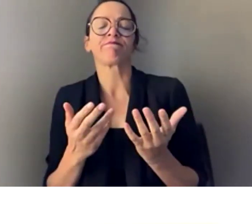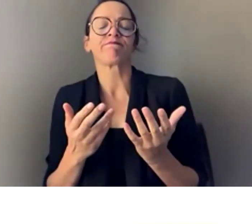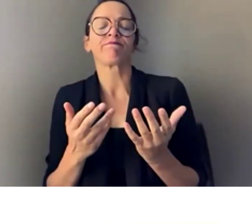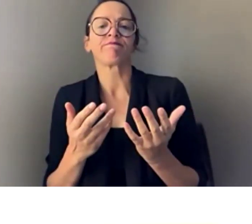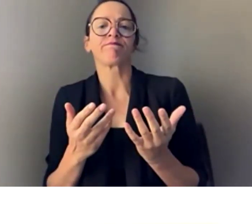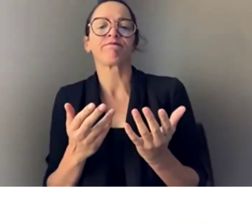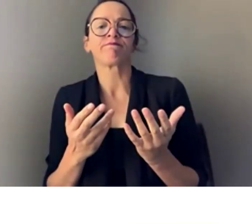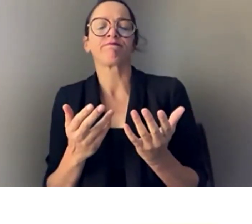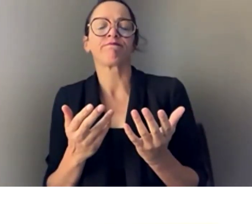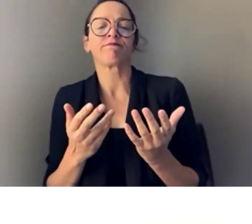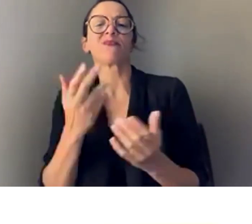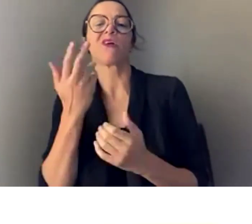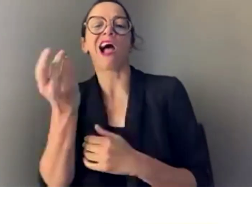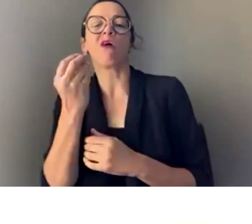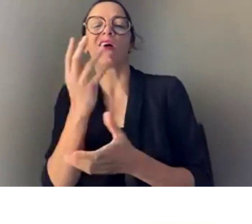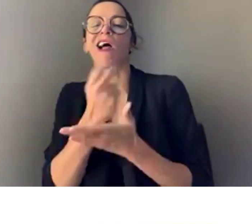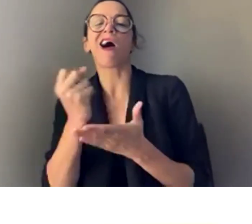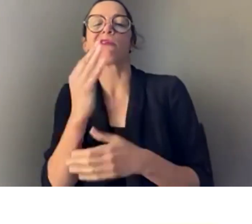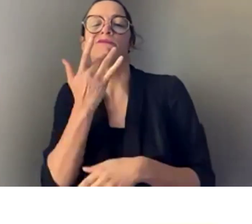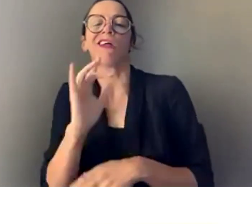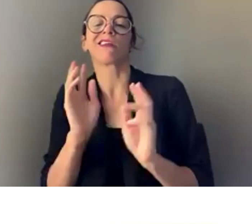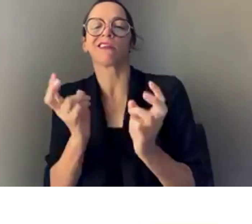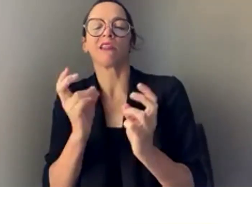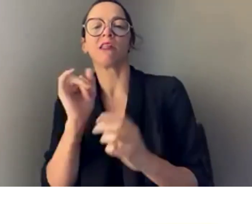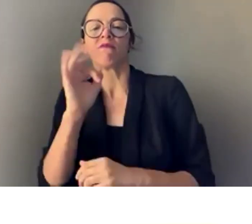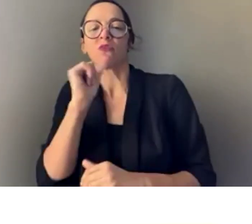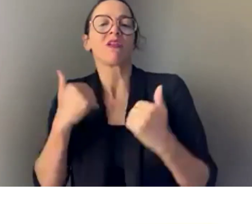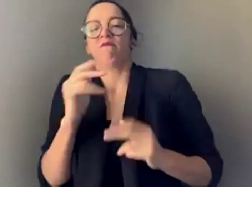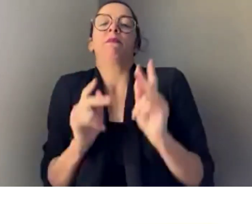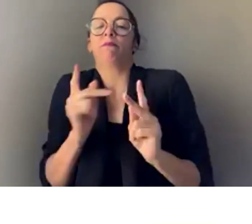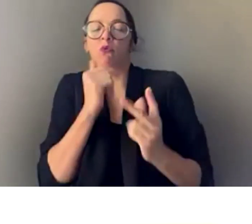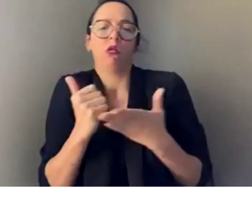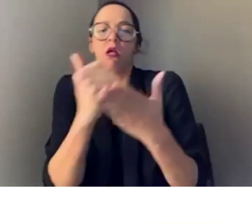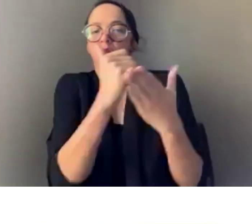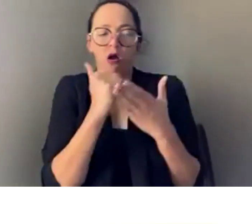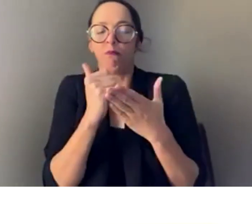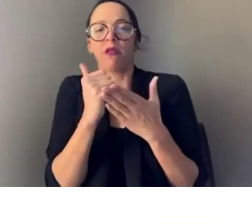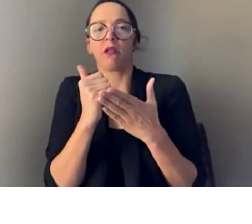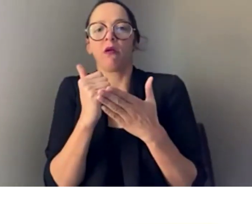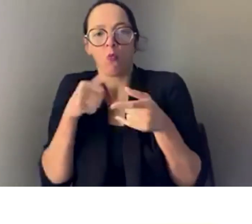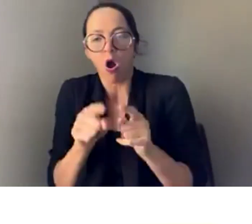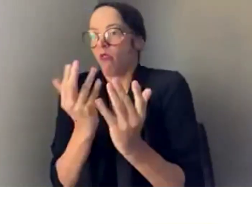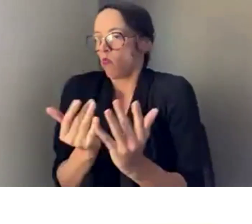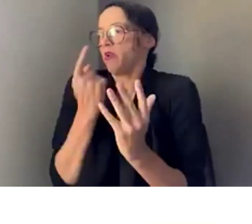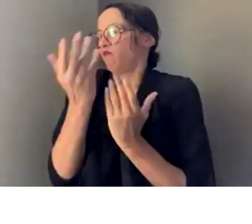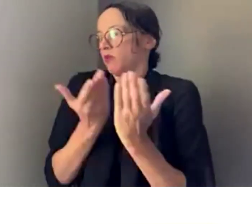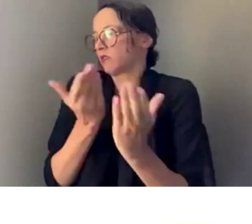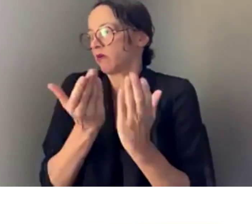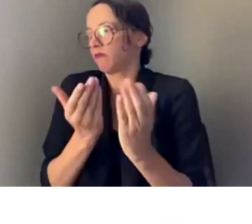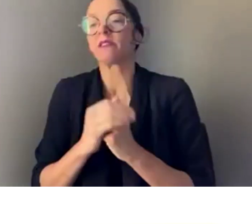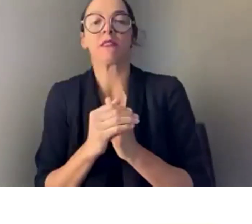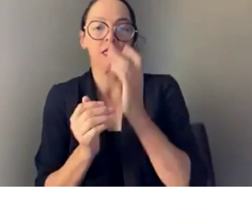because people will jump on the bandwagon and want to become caregivers if they're receiving proper remuneration for it. But when you're paying